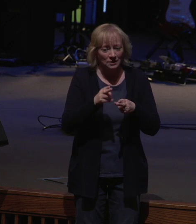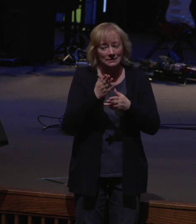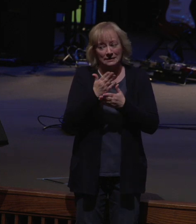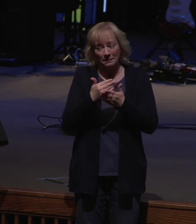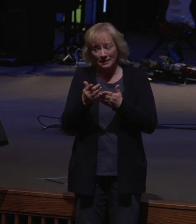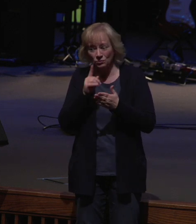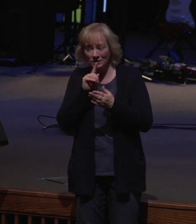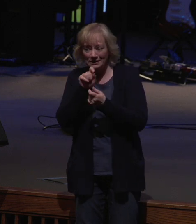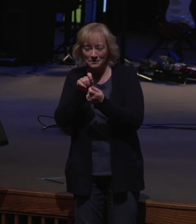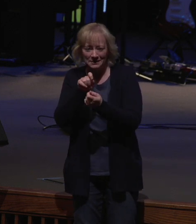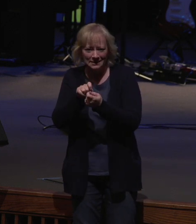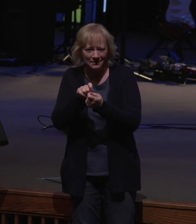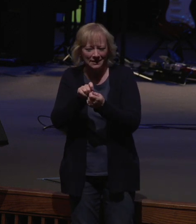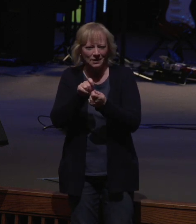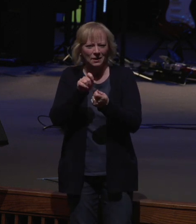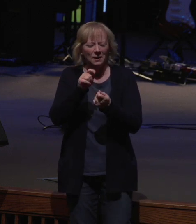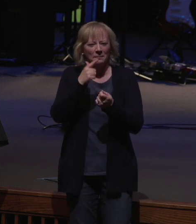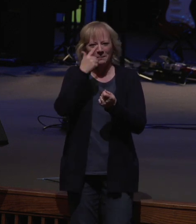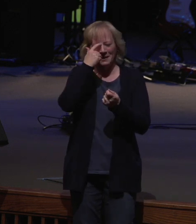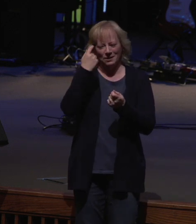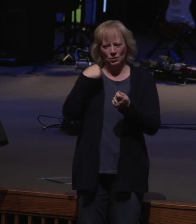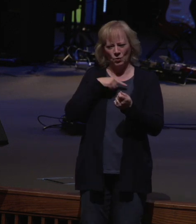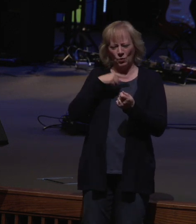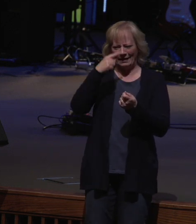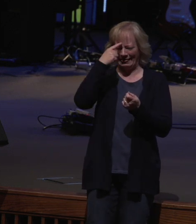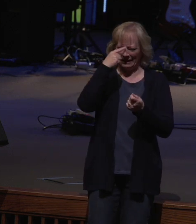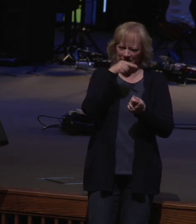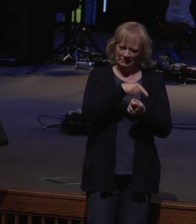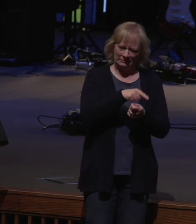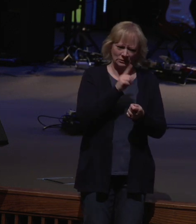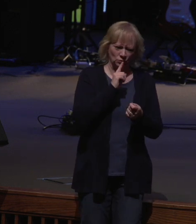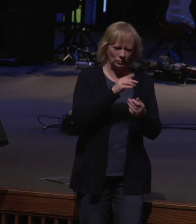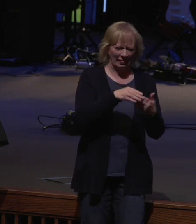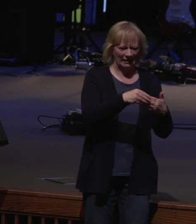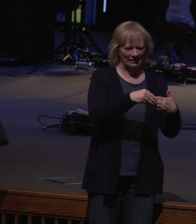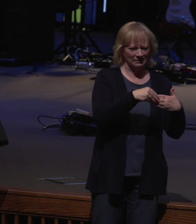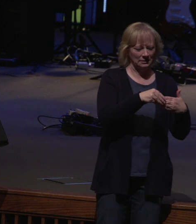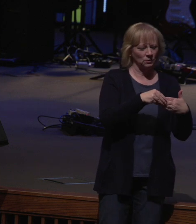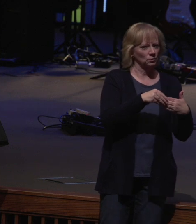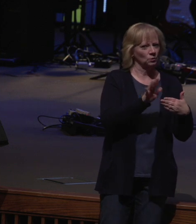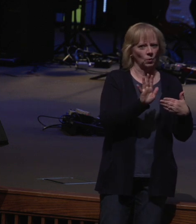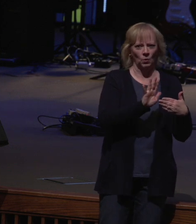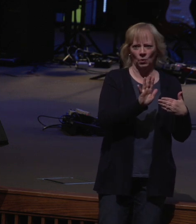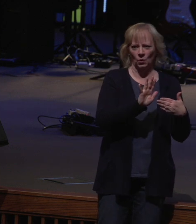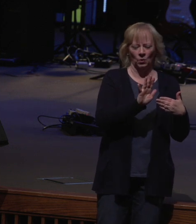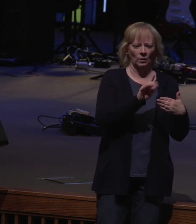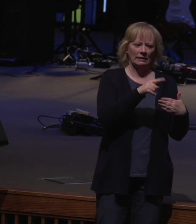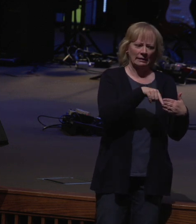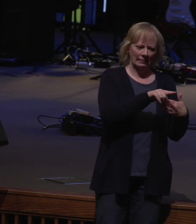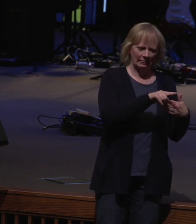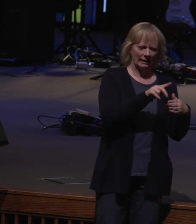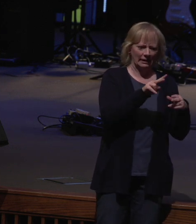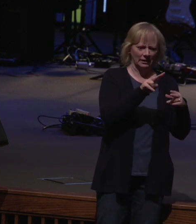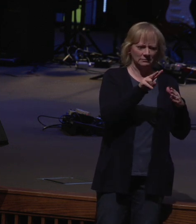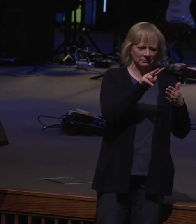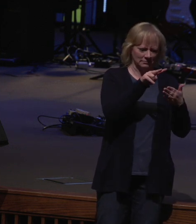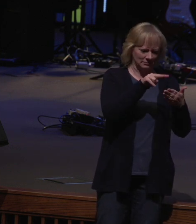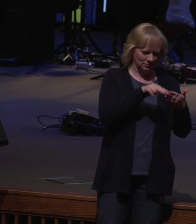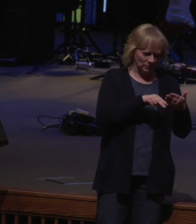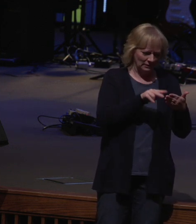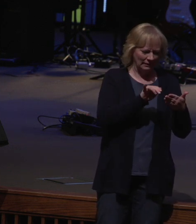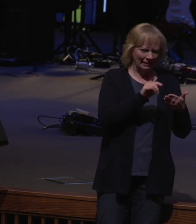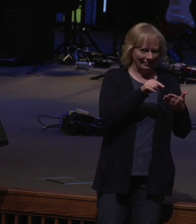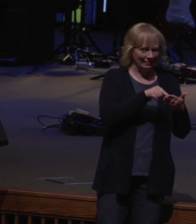It's because we look at them like, well, there's a lot of leeway there. No. They look at it like it's making a